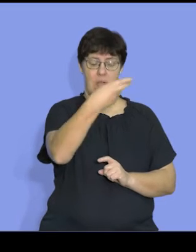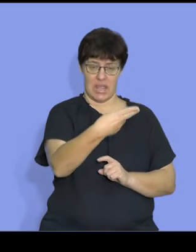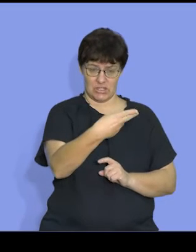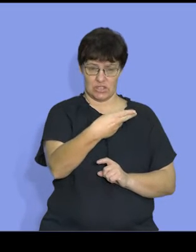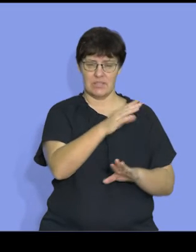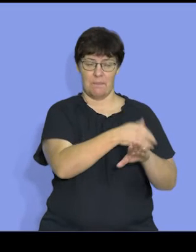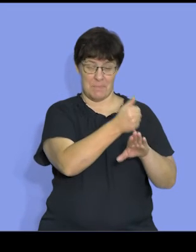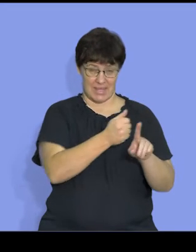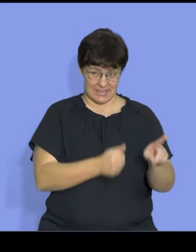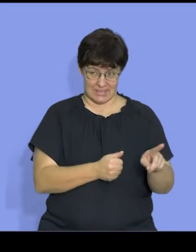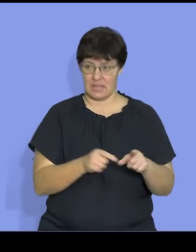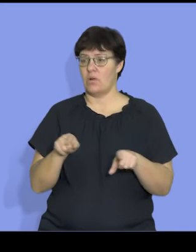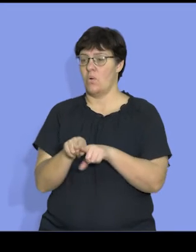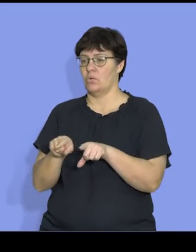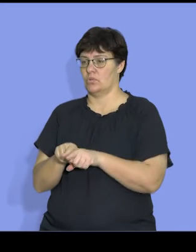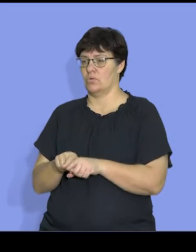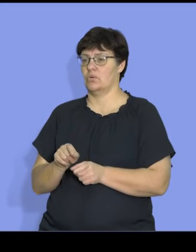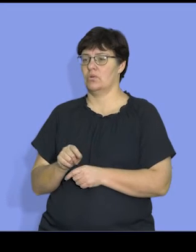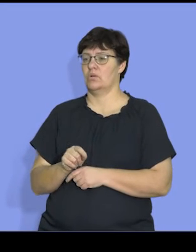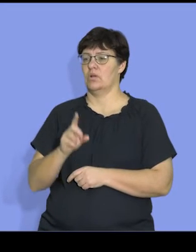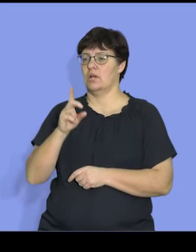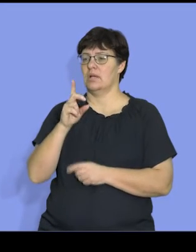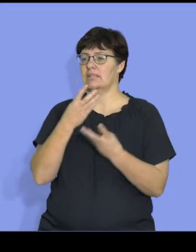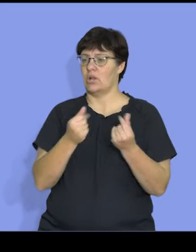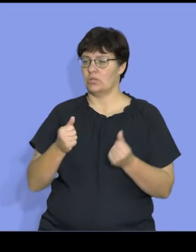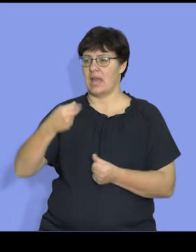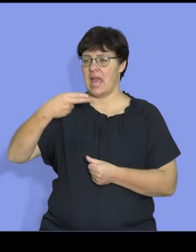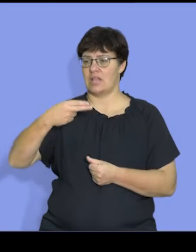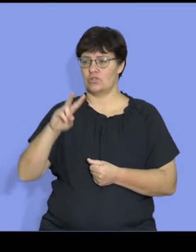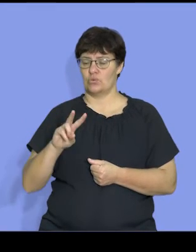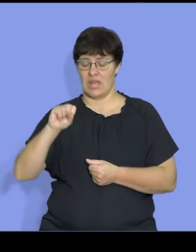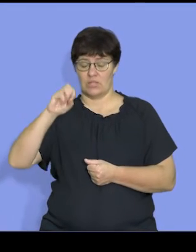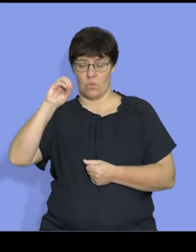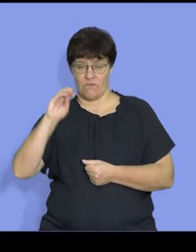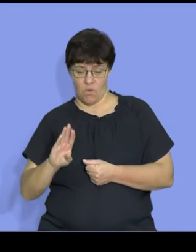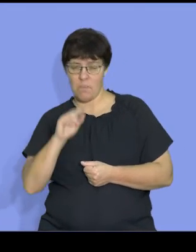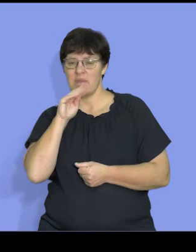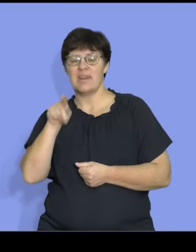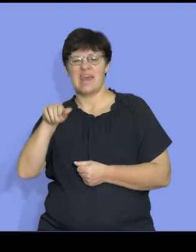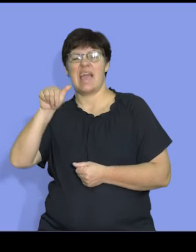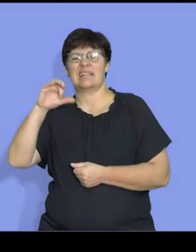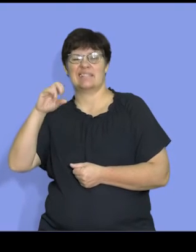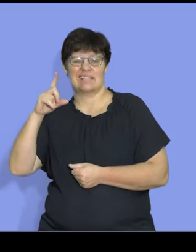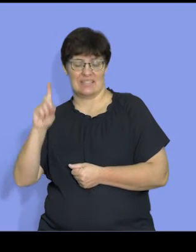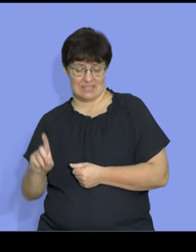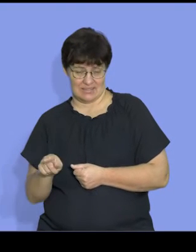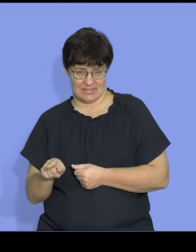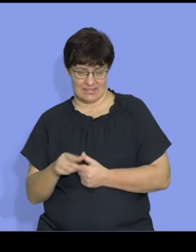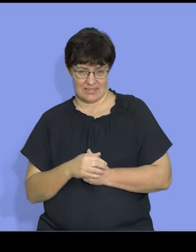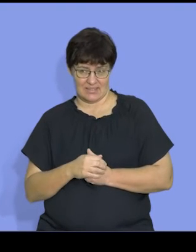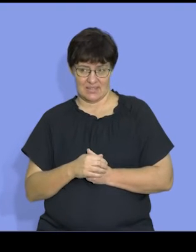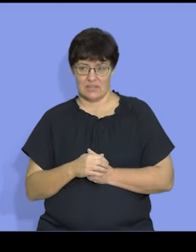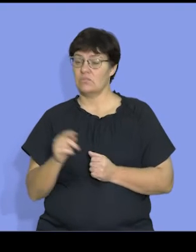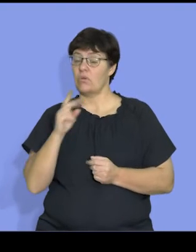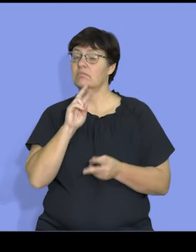is a base, and a dilute sulfuric acid solution, which is an acid. So typically, in terms of